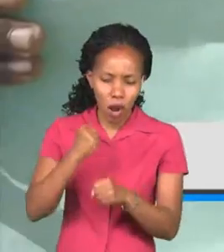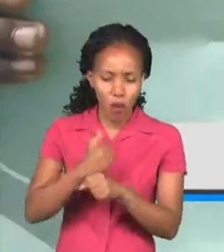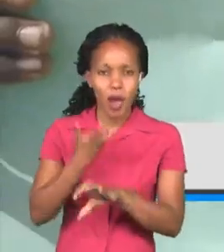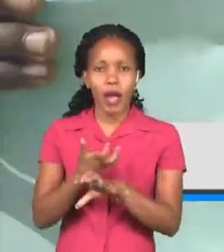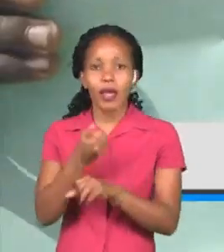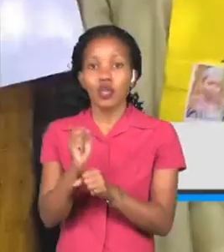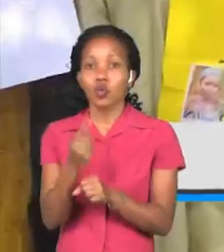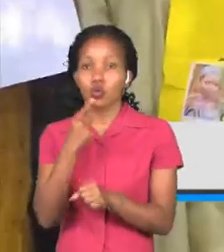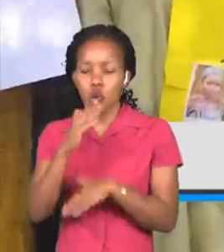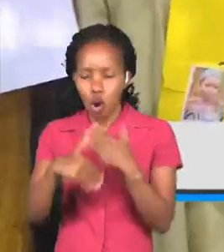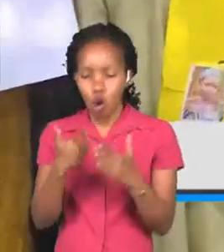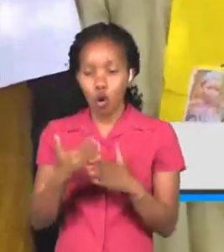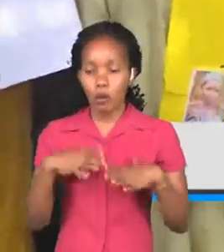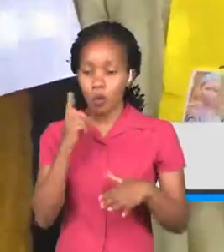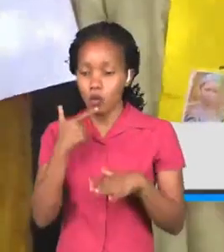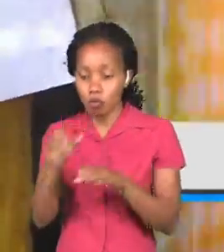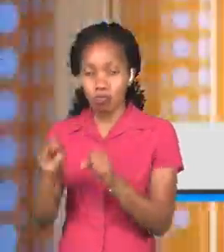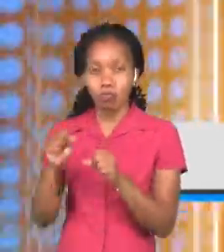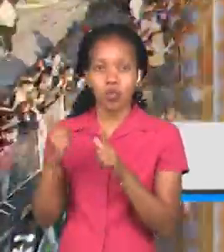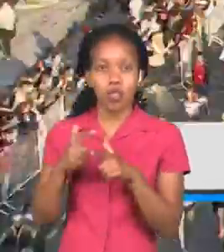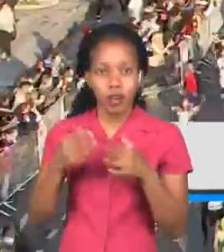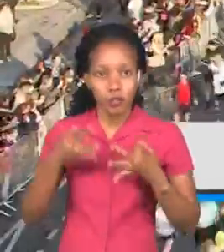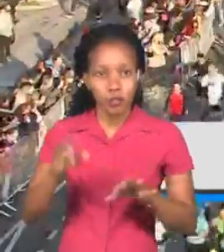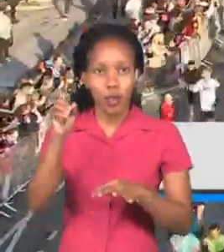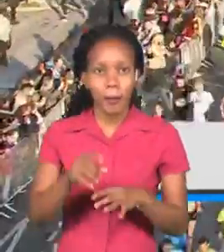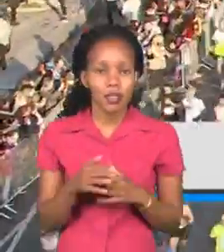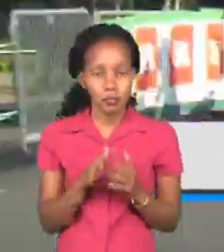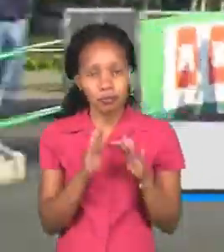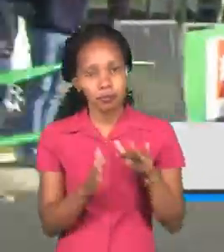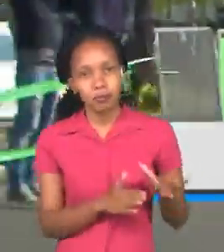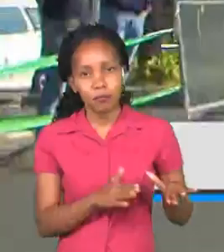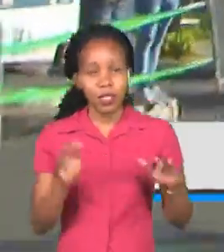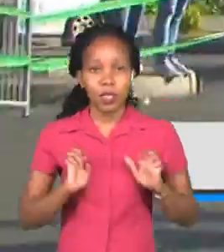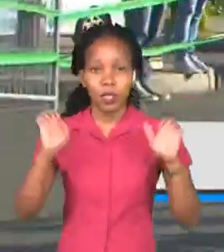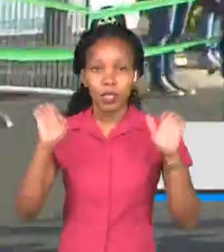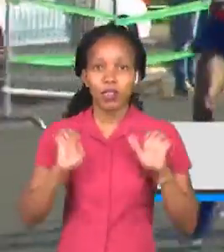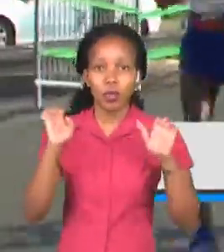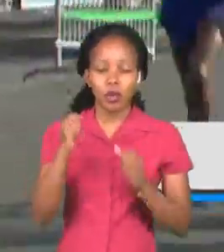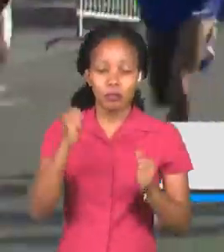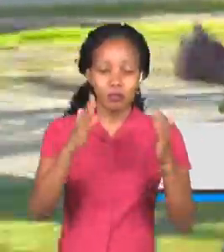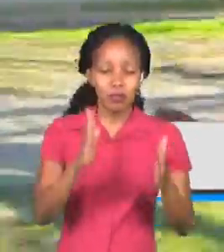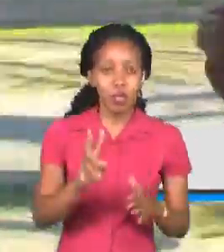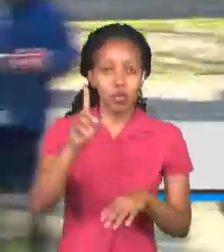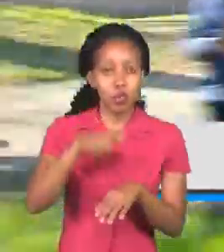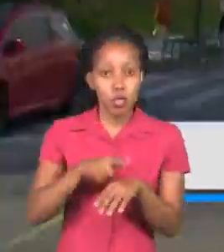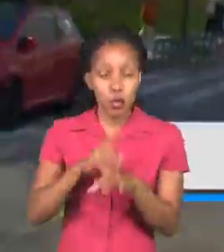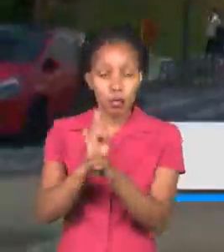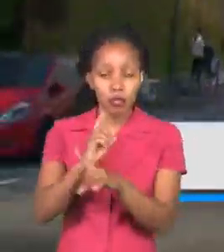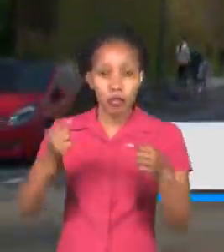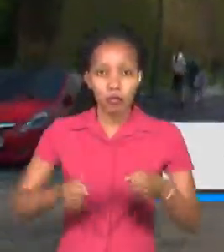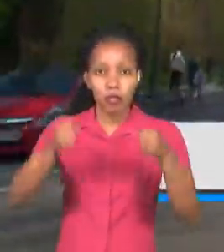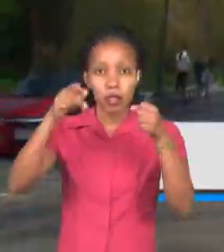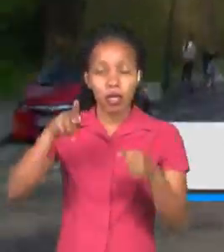ensuring all abducted Nigerians are freed. Ethiopian Abrami Lo upstaged two-time defending champion